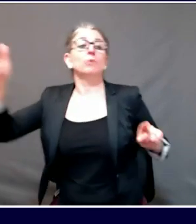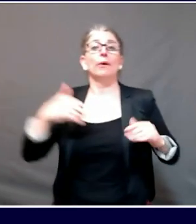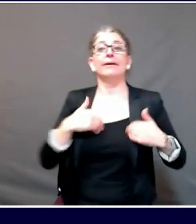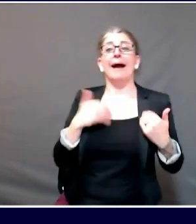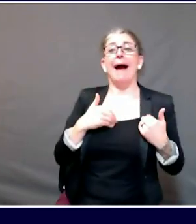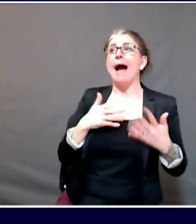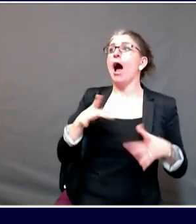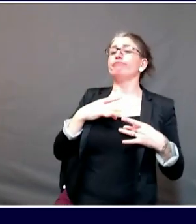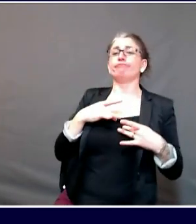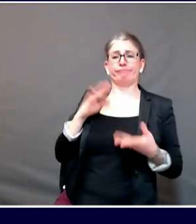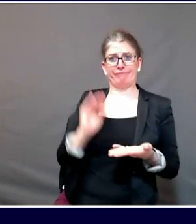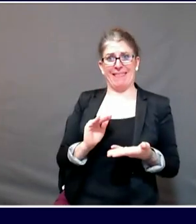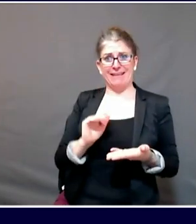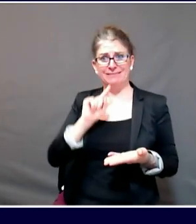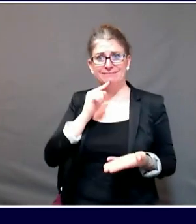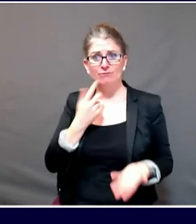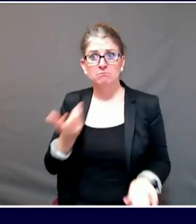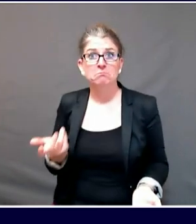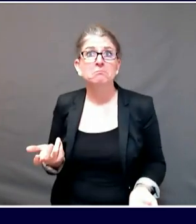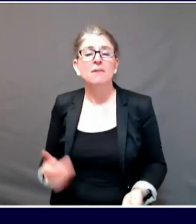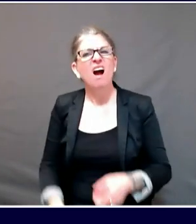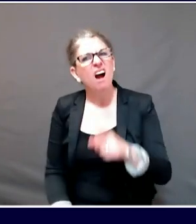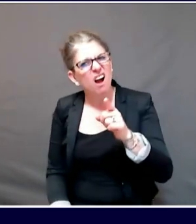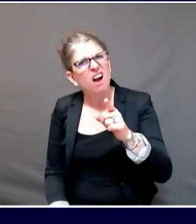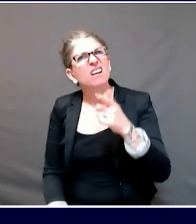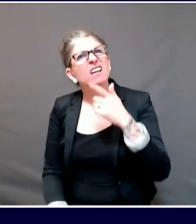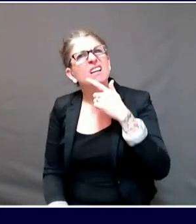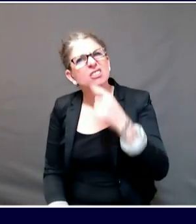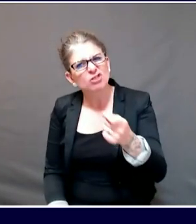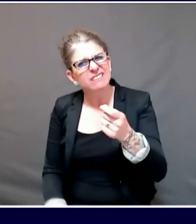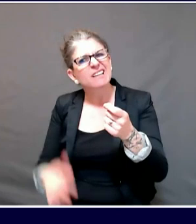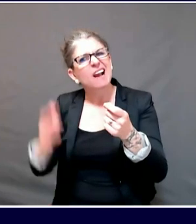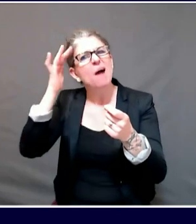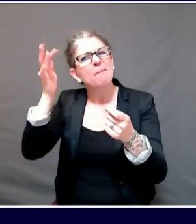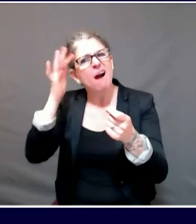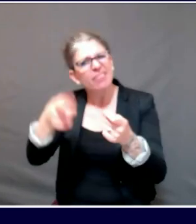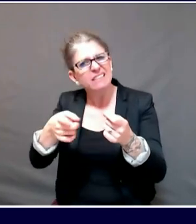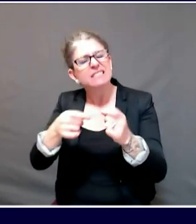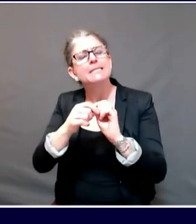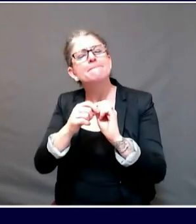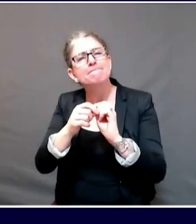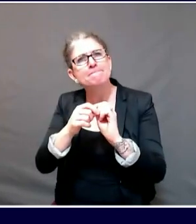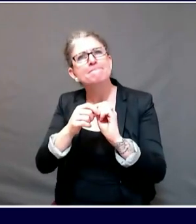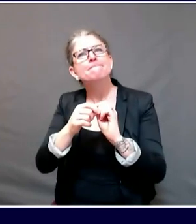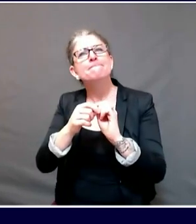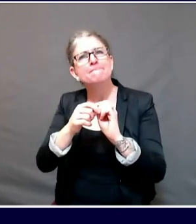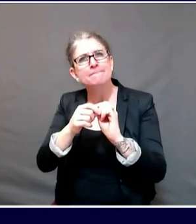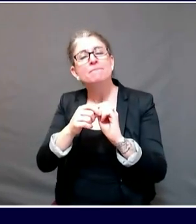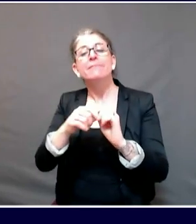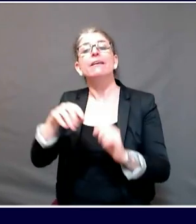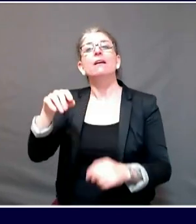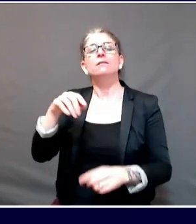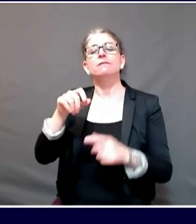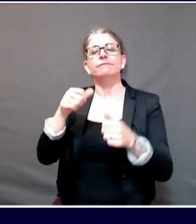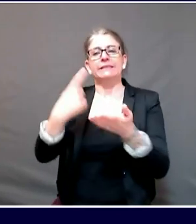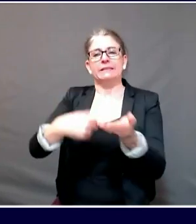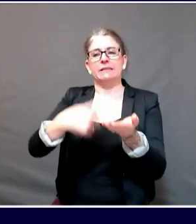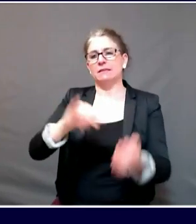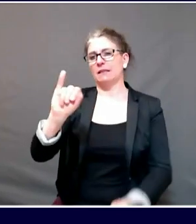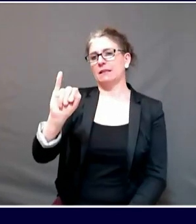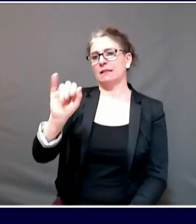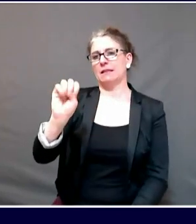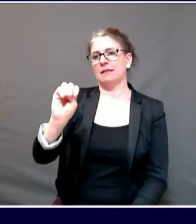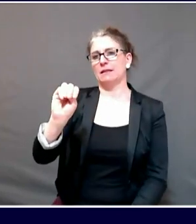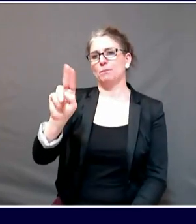It's an intriguing hypothesis. The immune system may have cross-reactivity with the virus that causes mumps, but based on